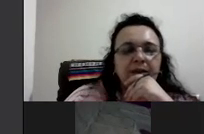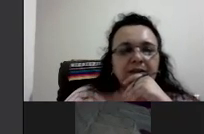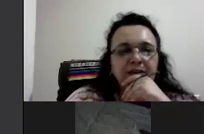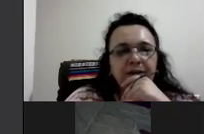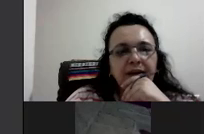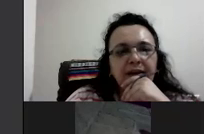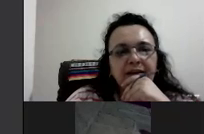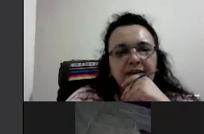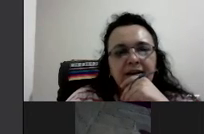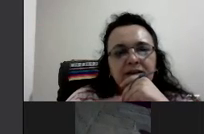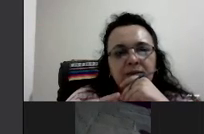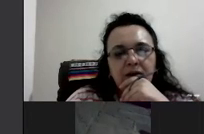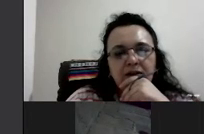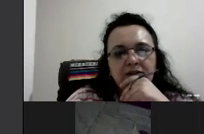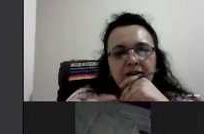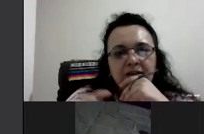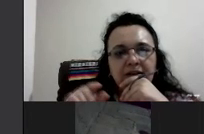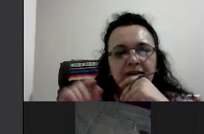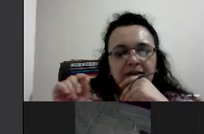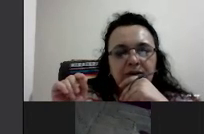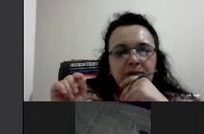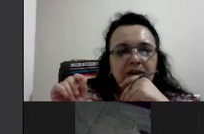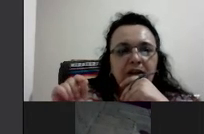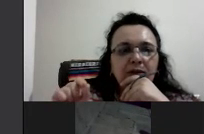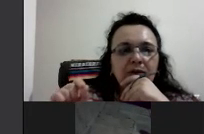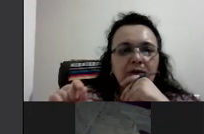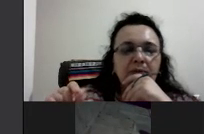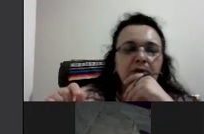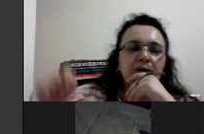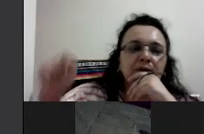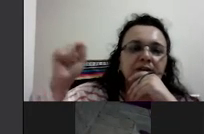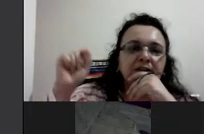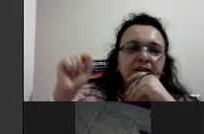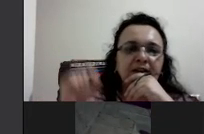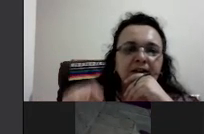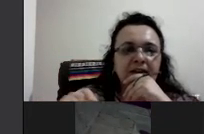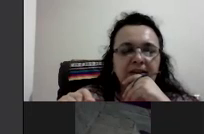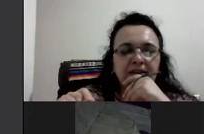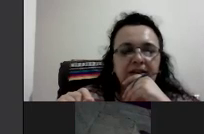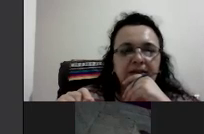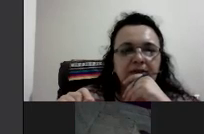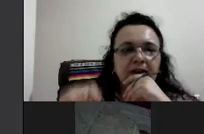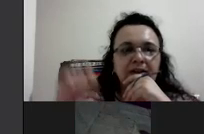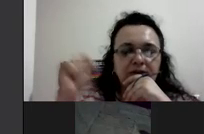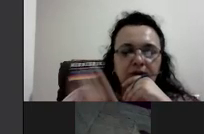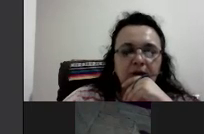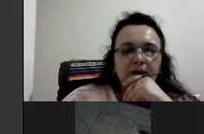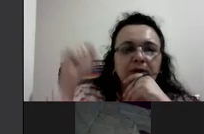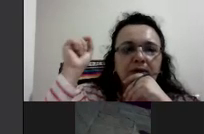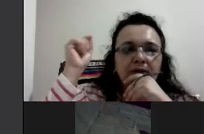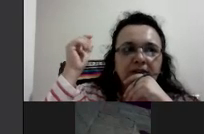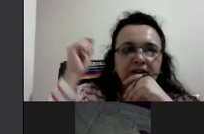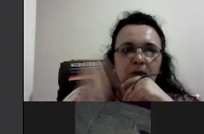My keys must be in the car. Okay. Si se fijan, en este caso, must está siendo usado como certainty. O sea,